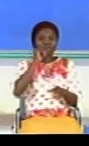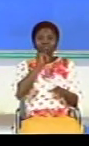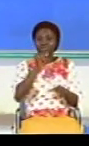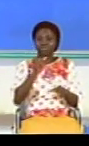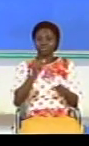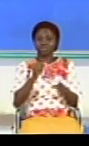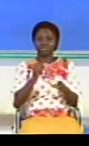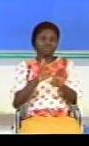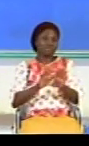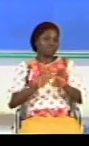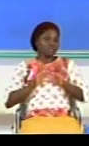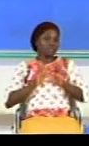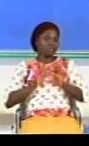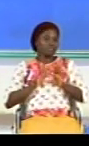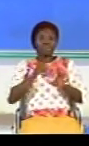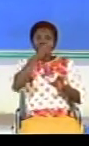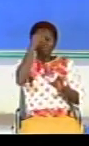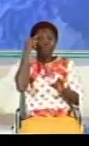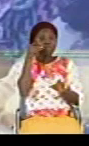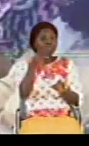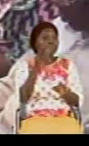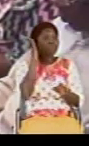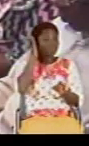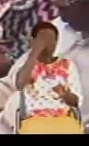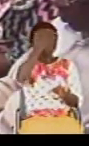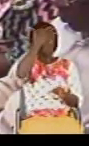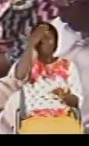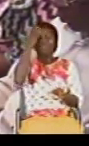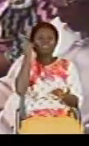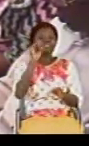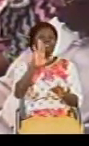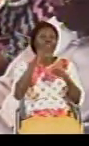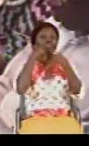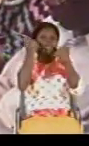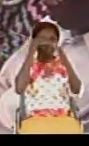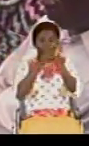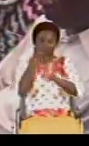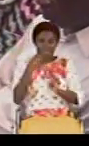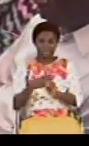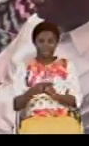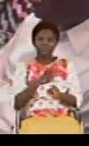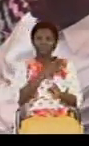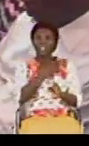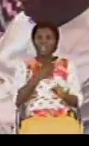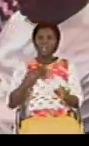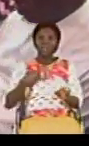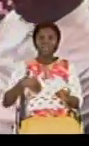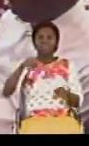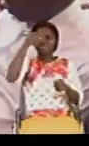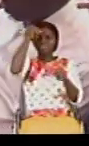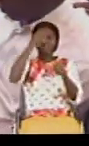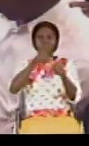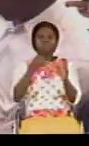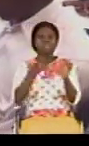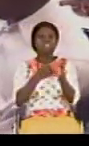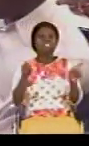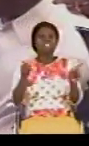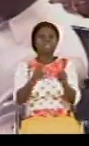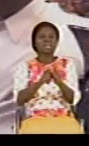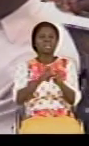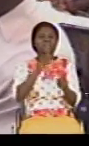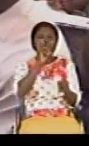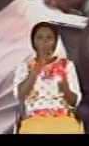shalt forget thy misery and remember it as waters that pass away.